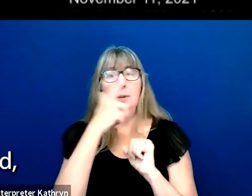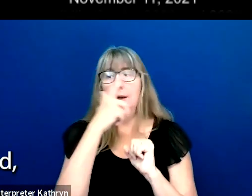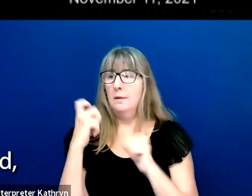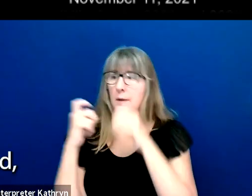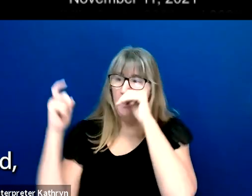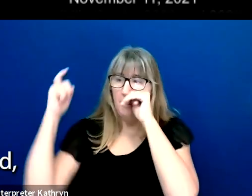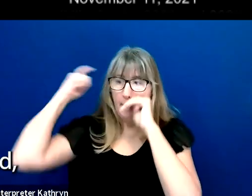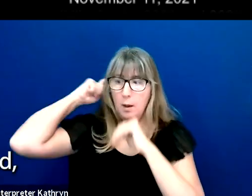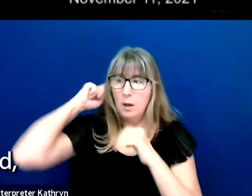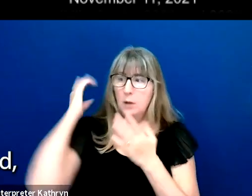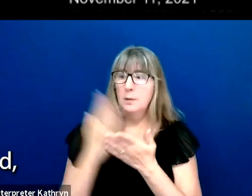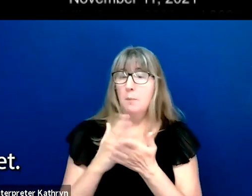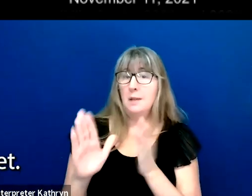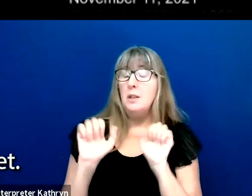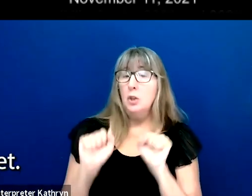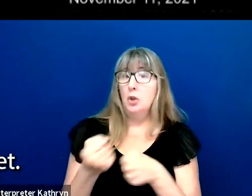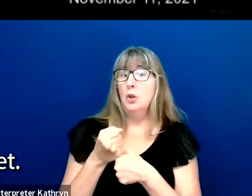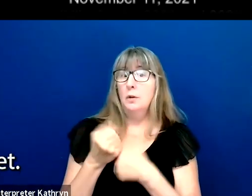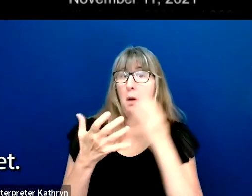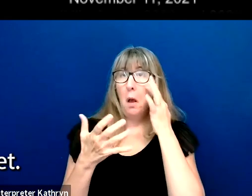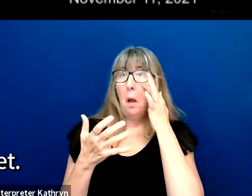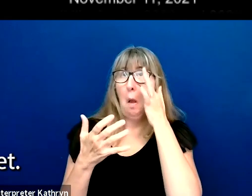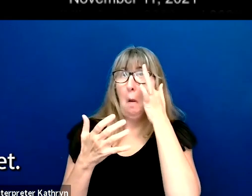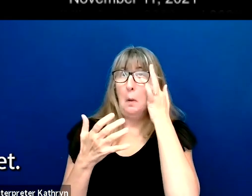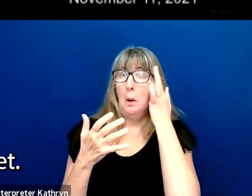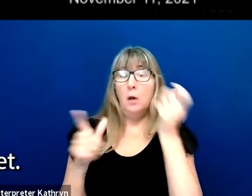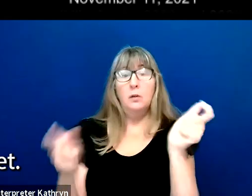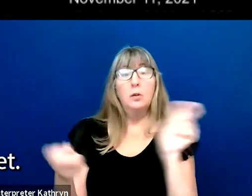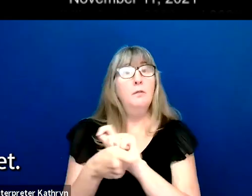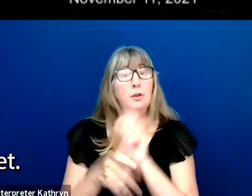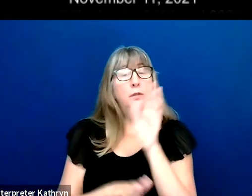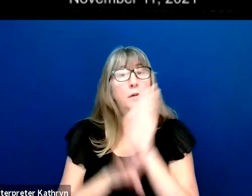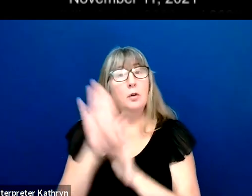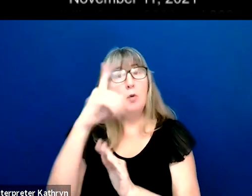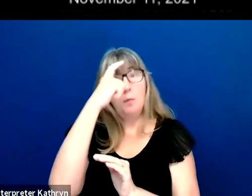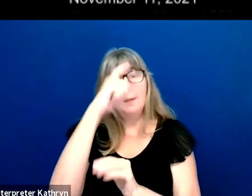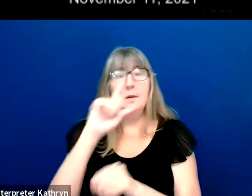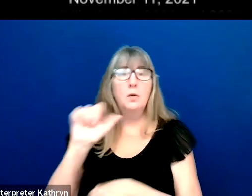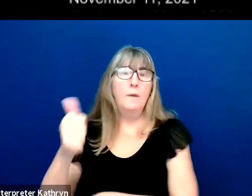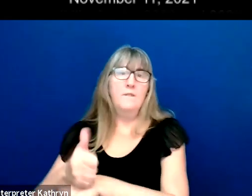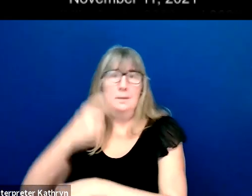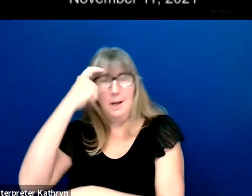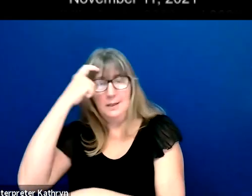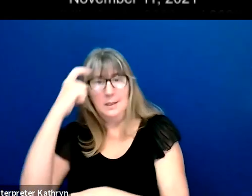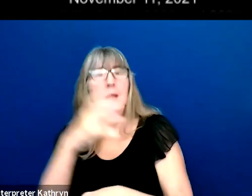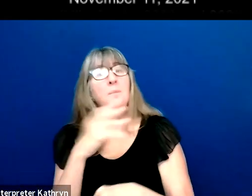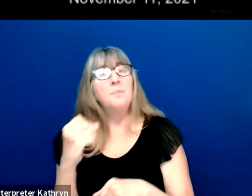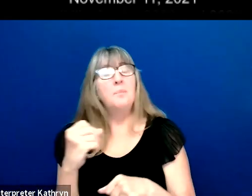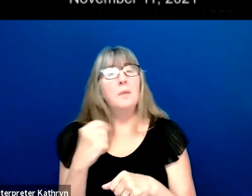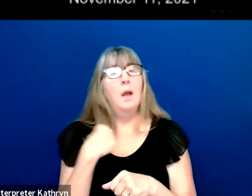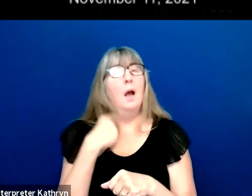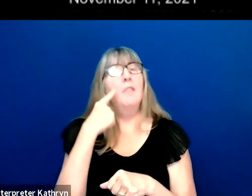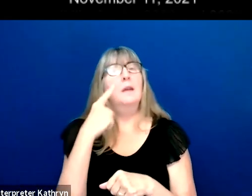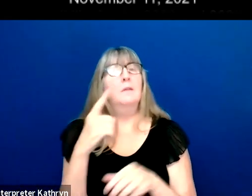unconscious biases could lead, for example, to a conversion of a growth mindset to a fixed mindset. And I think it's really important